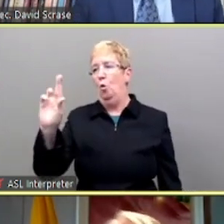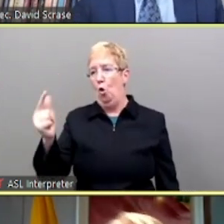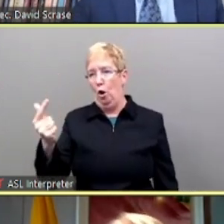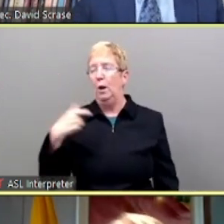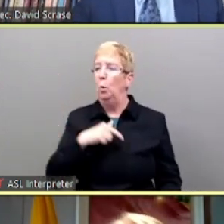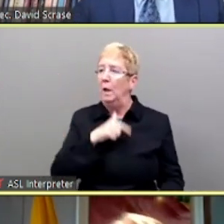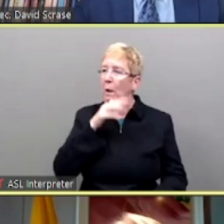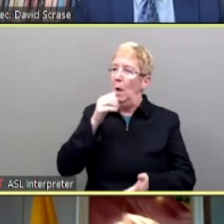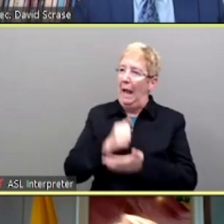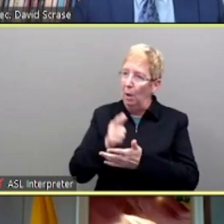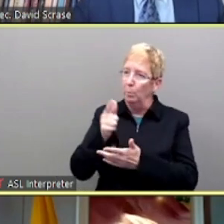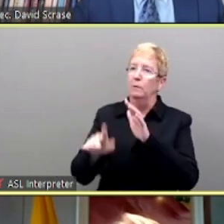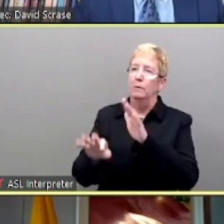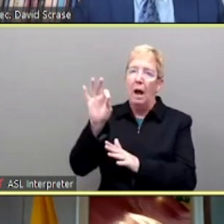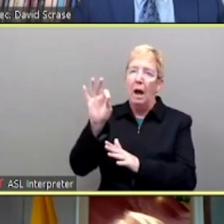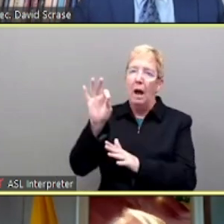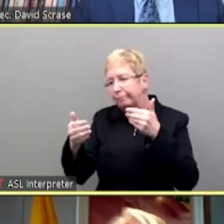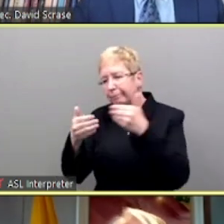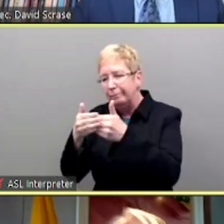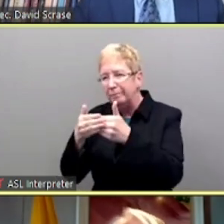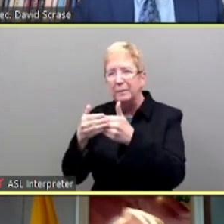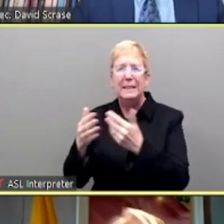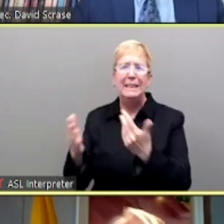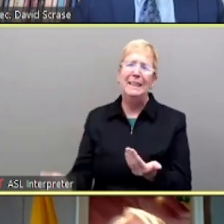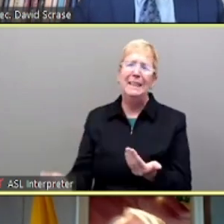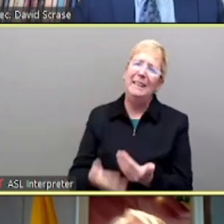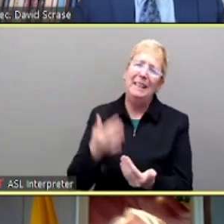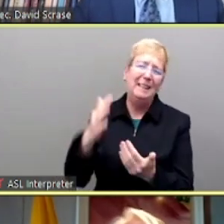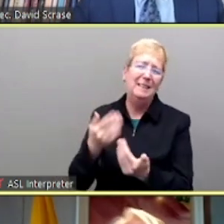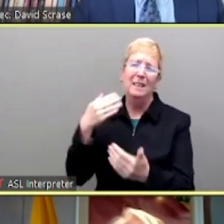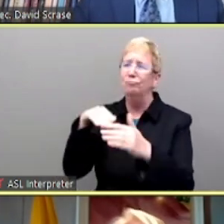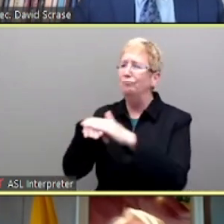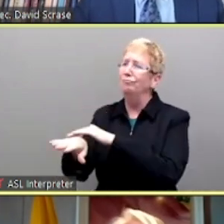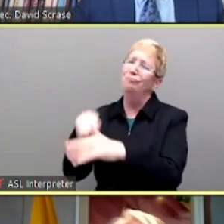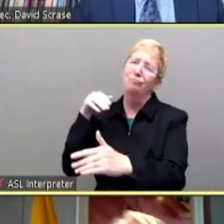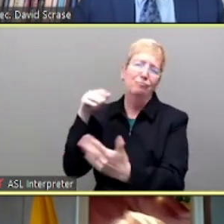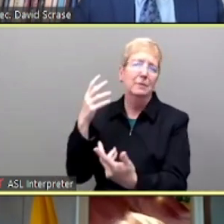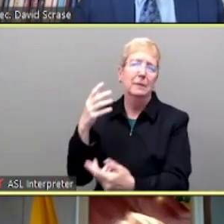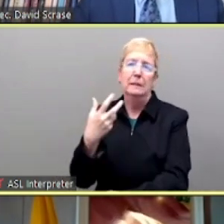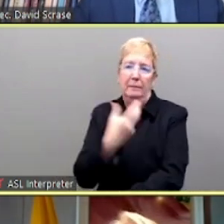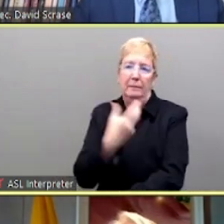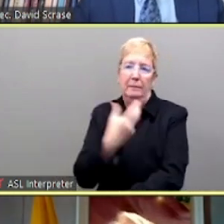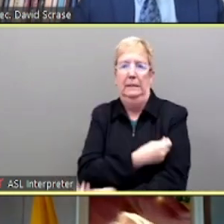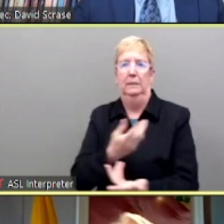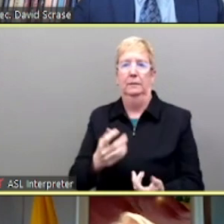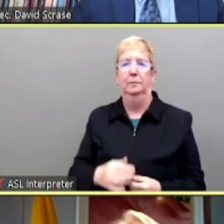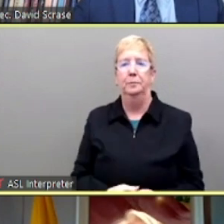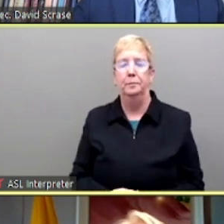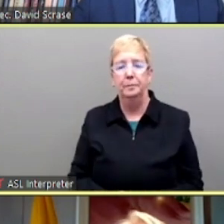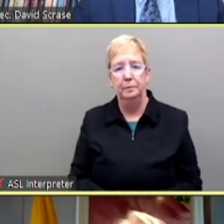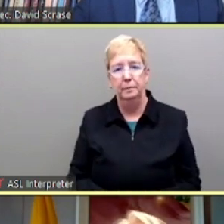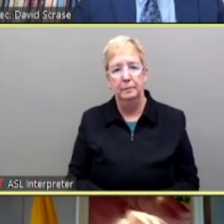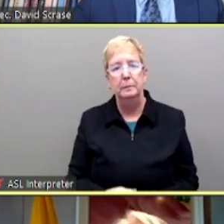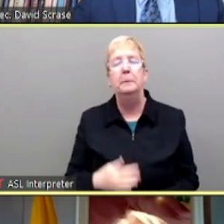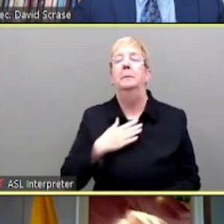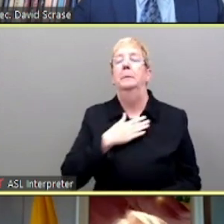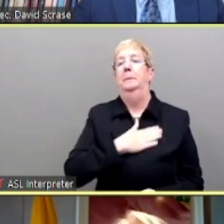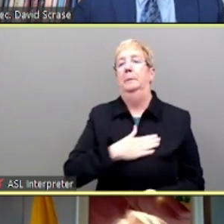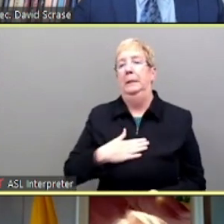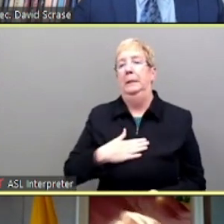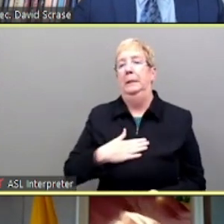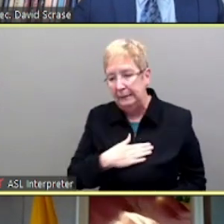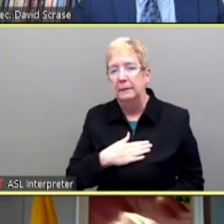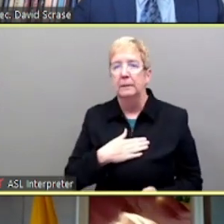the nearest, really easy, accessible vaccination site. Please